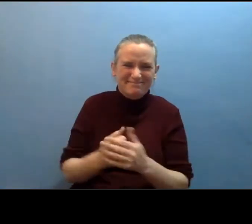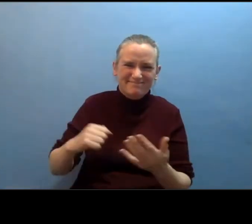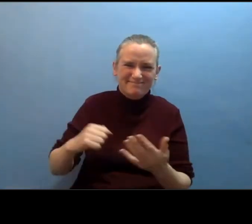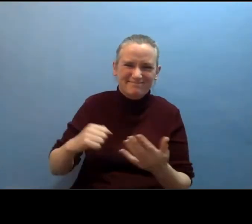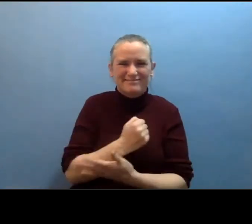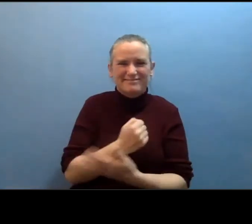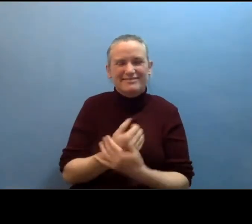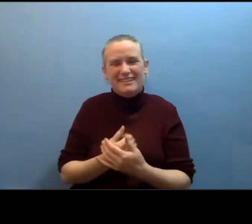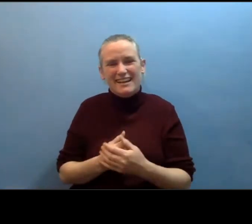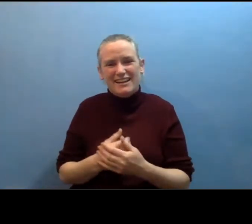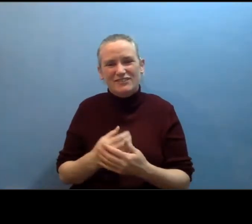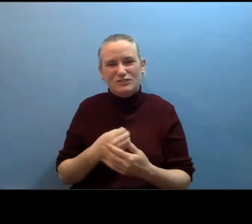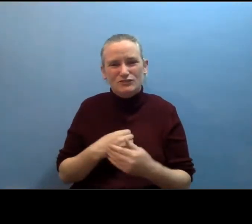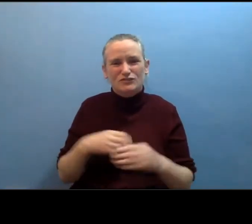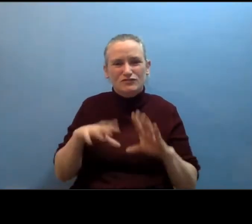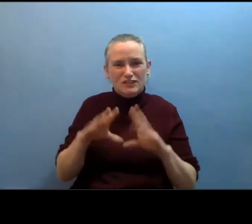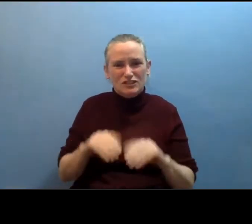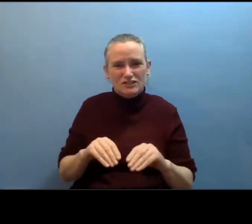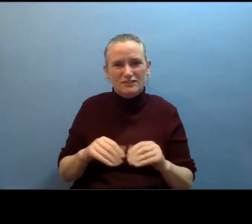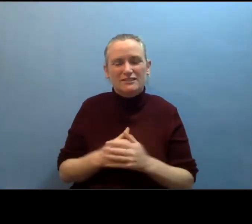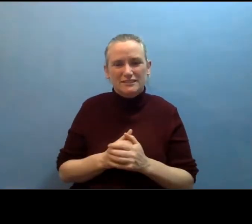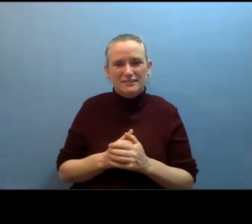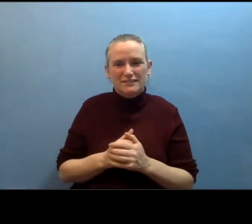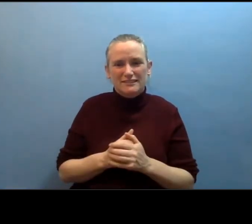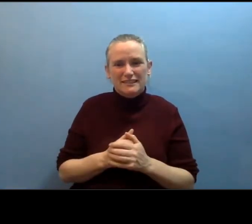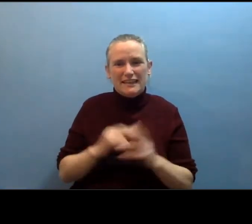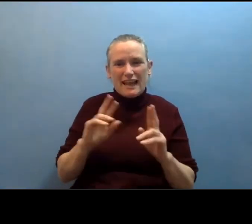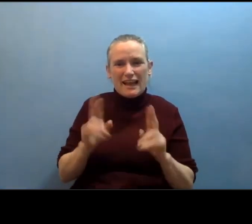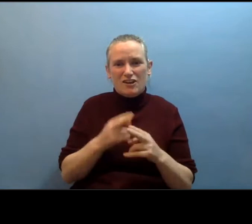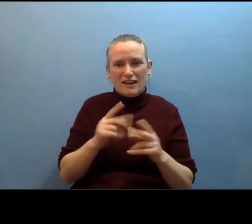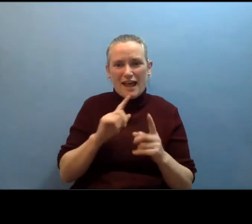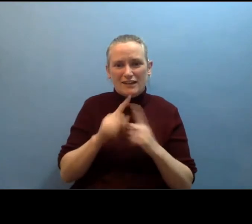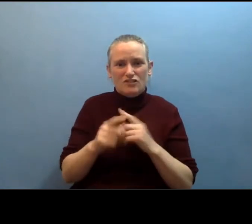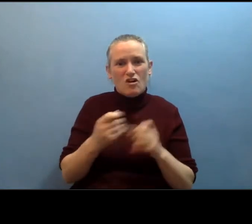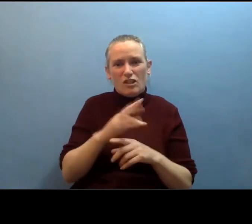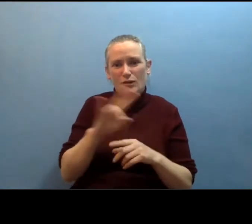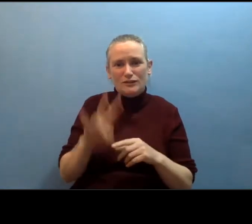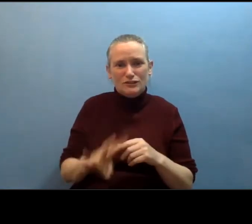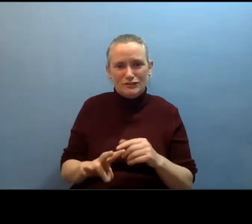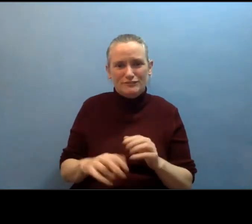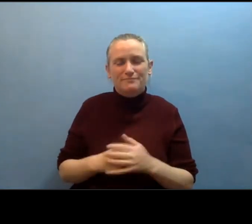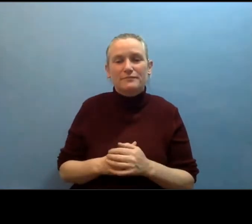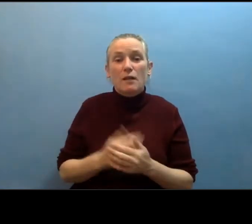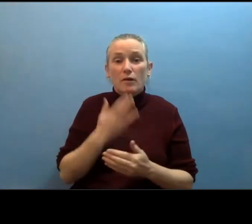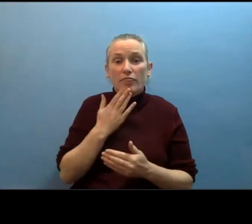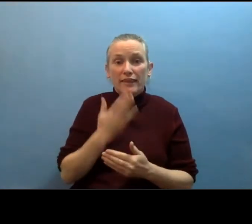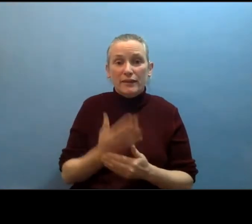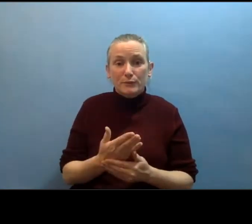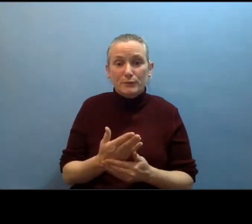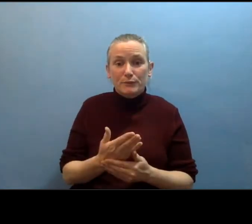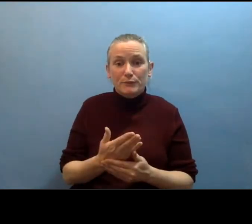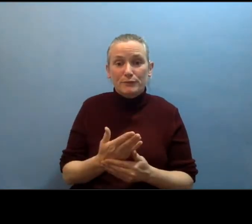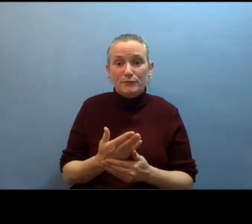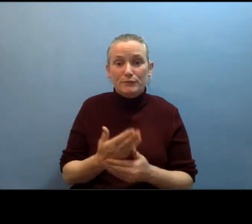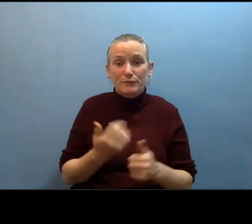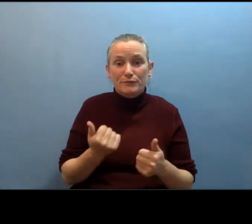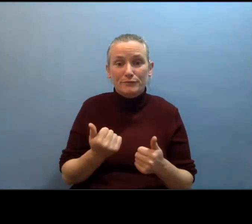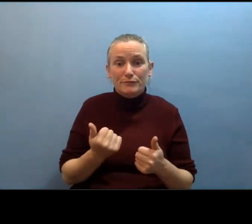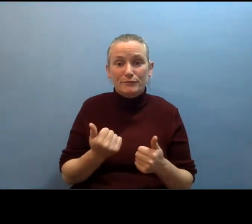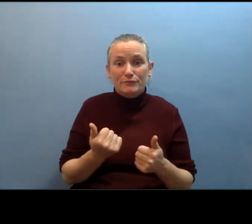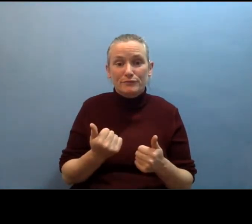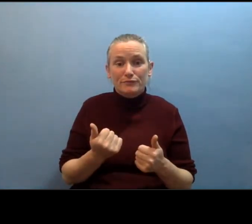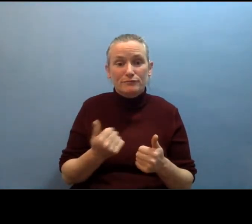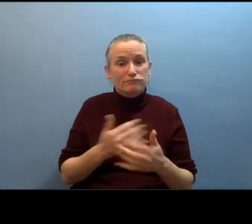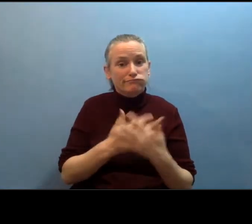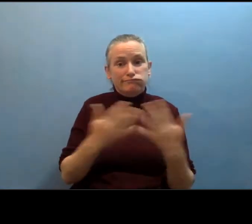have to finish up without reaching all of those questions. But thank you for such a range